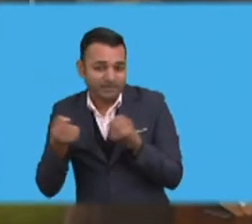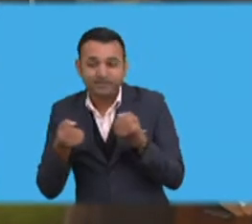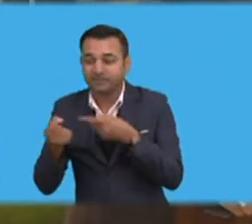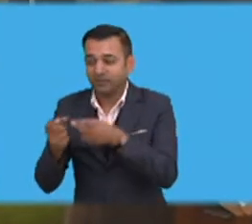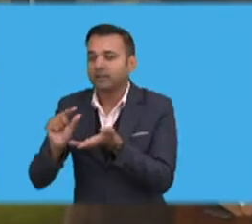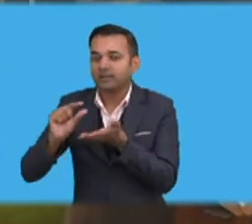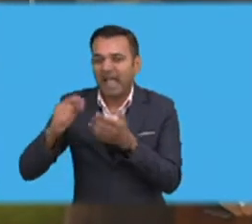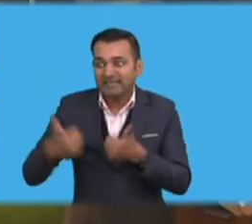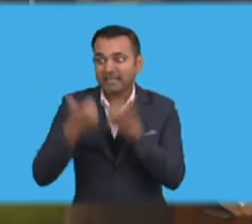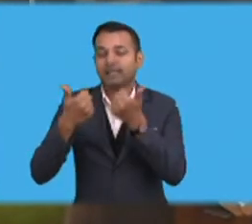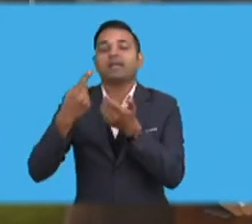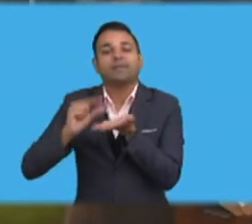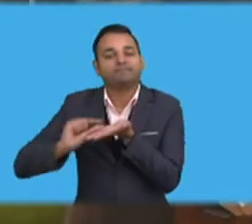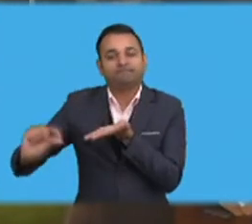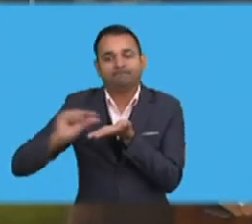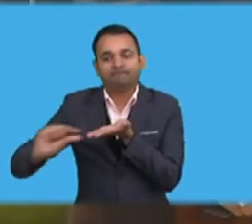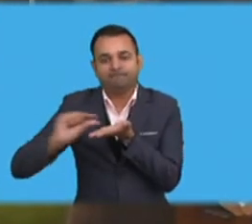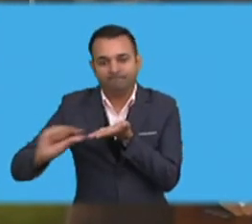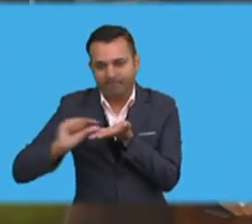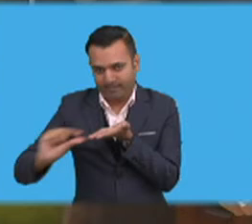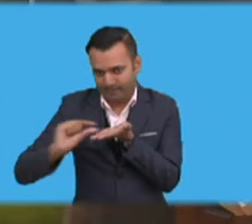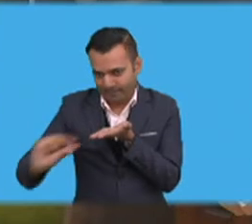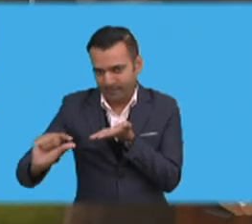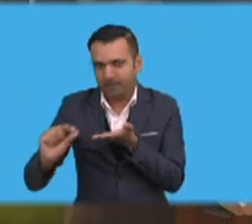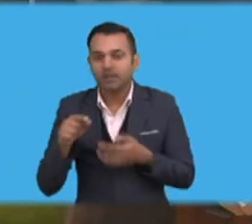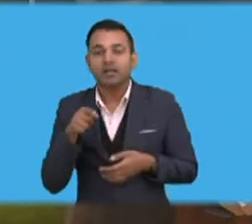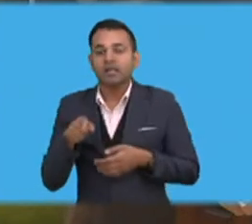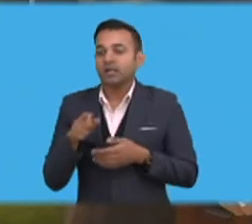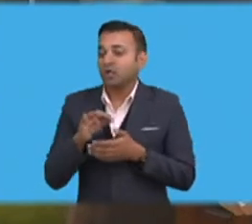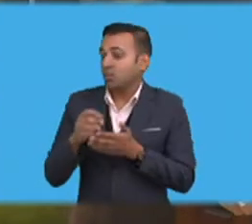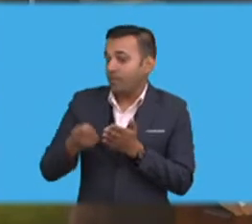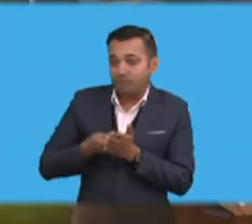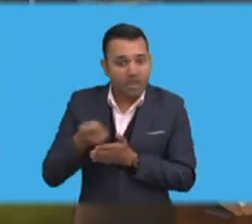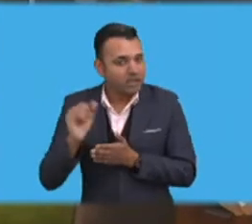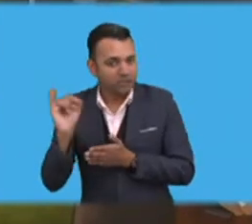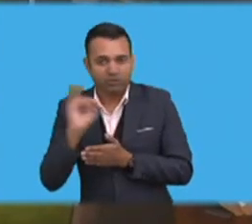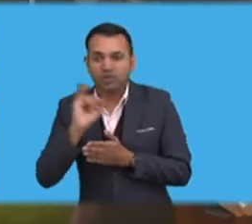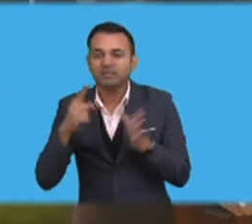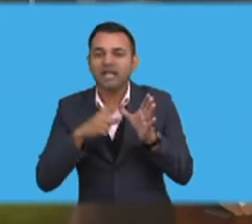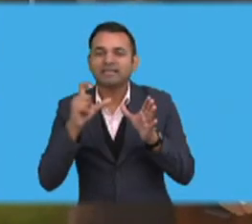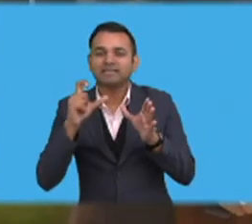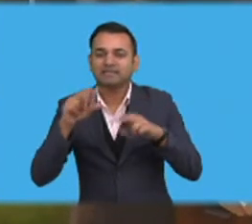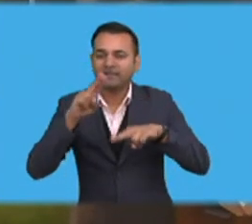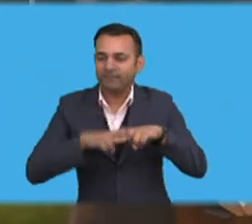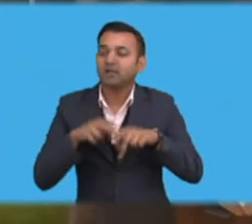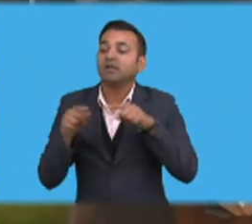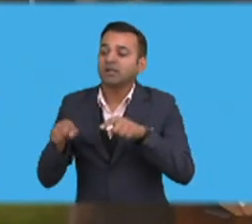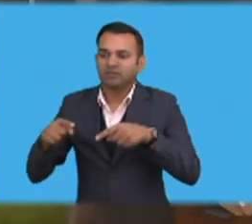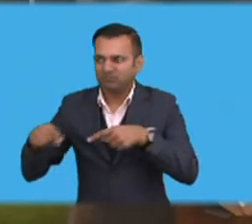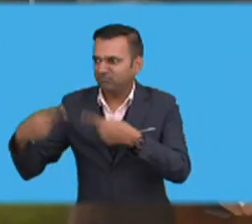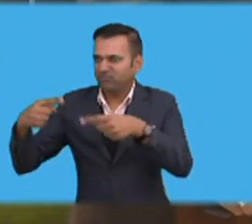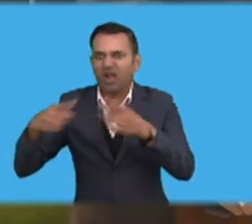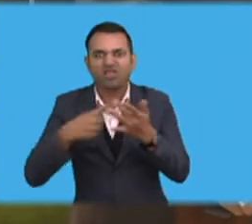Act, motor vehicle owners do not pay any insurance premium to ACCF. So therefore, no, they are not competing with the insurance